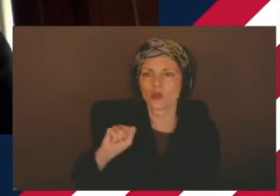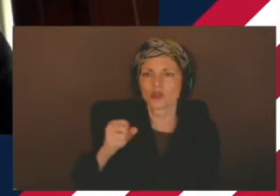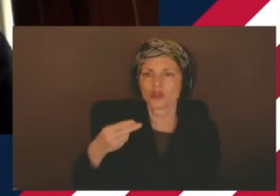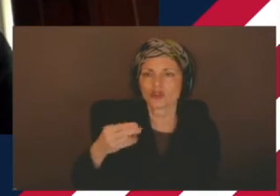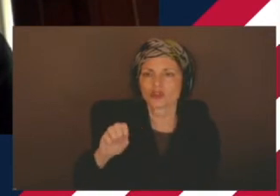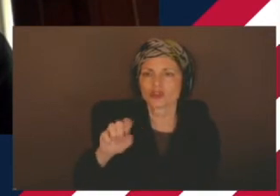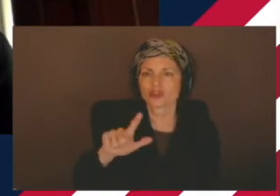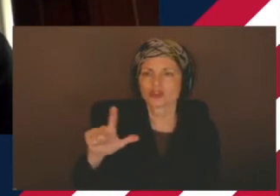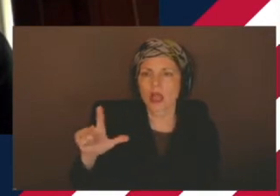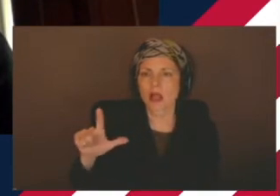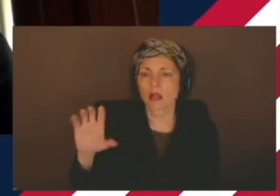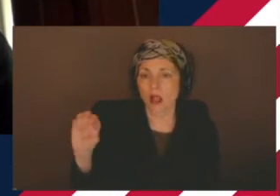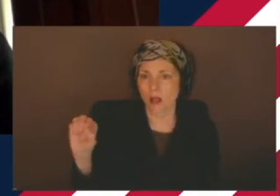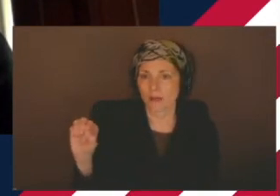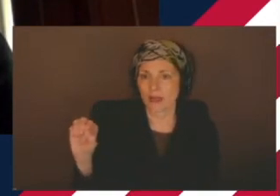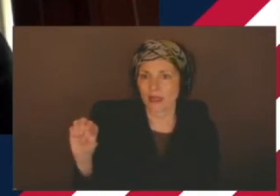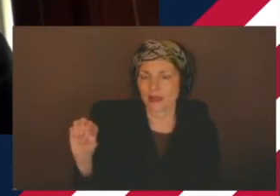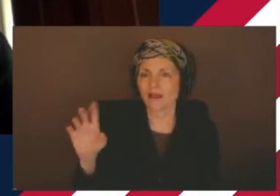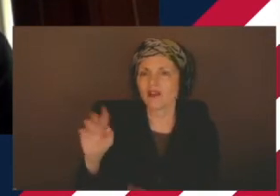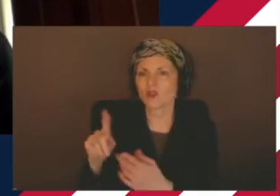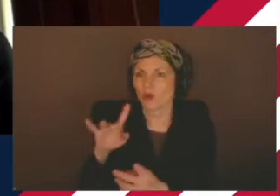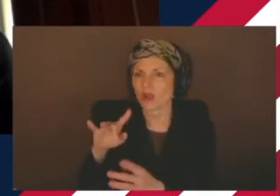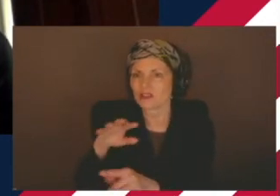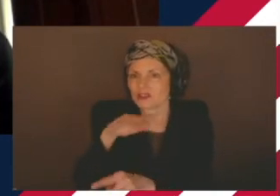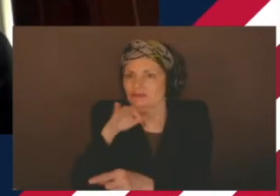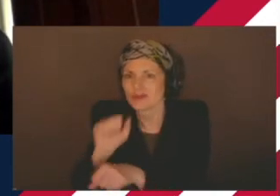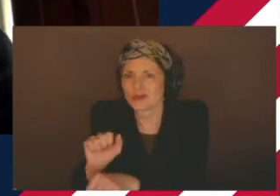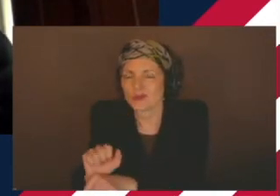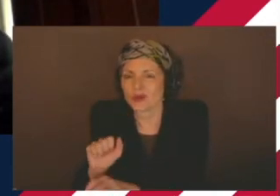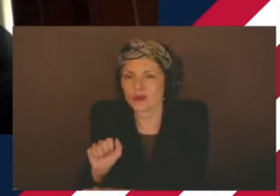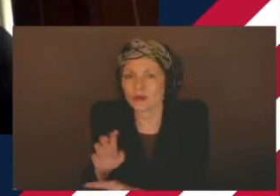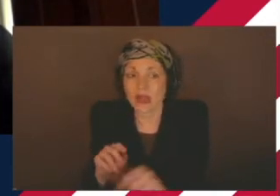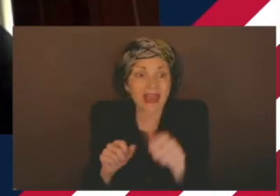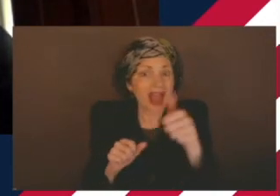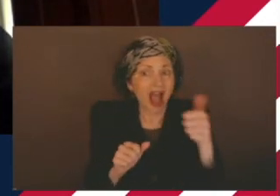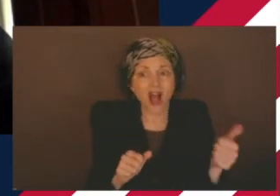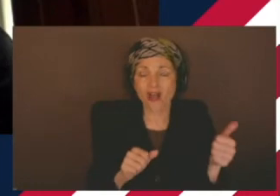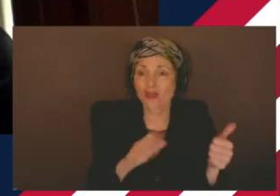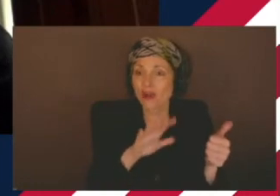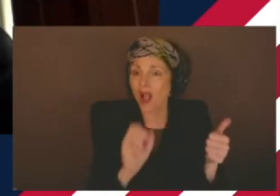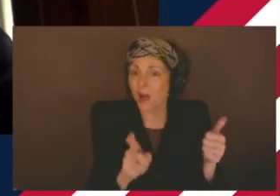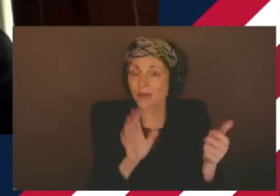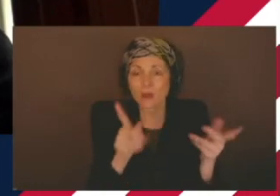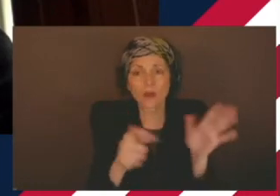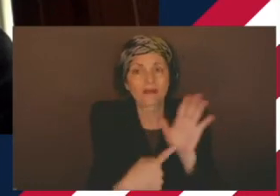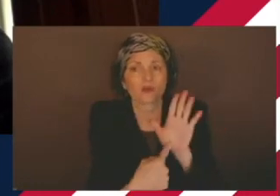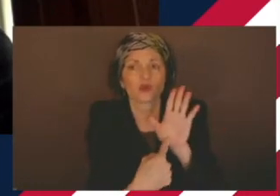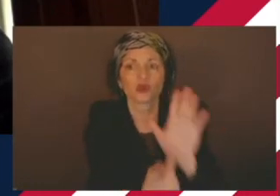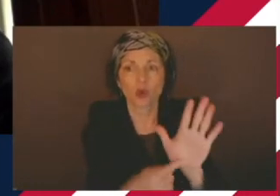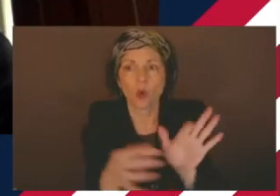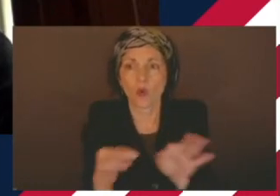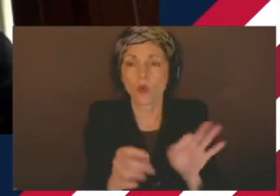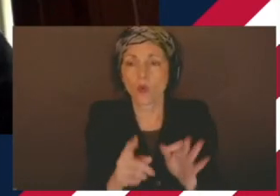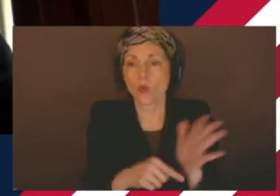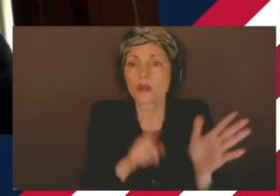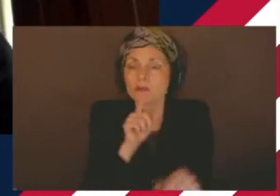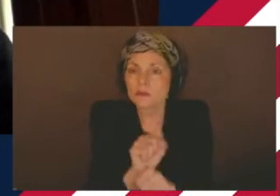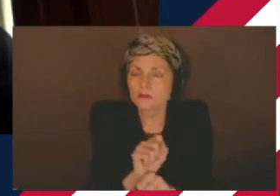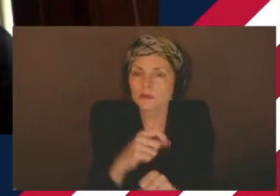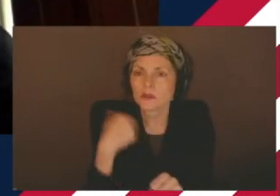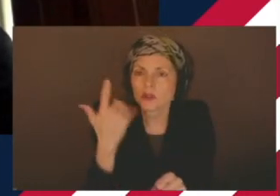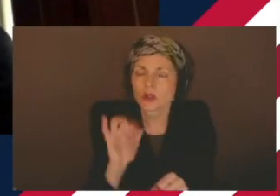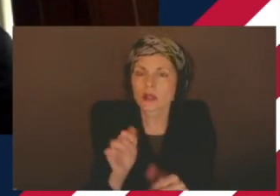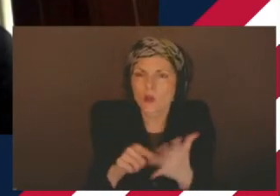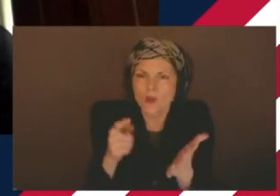other transparency mechanisms are so critical to this. This is another area where the intersection between domestic policy,